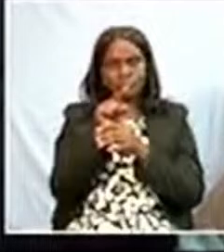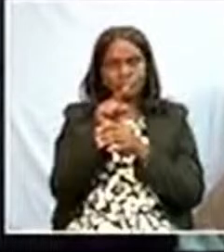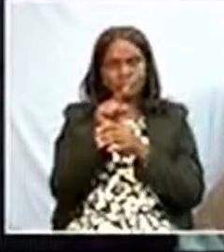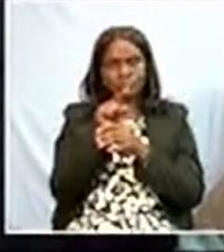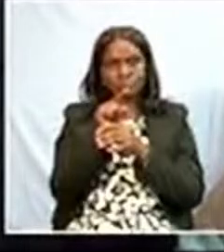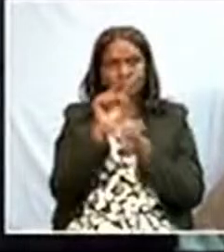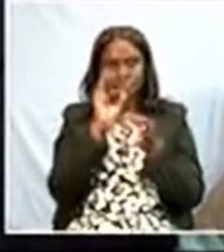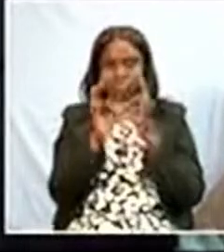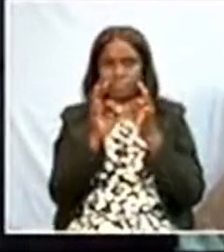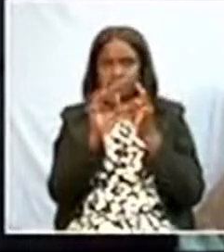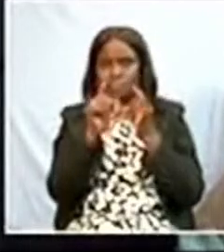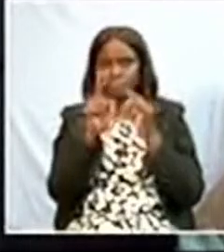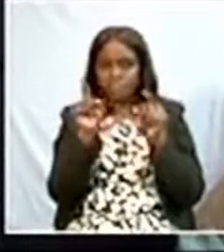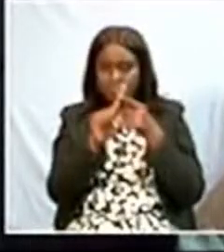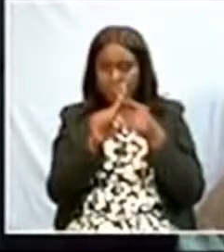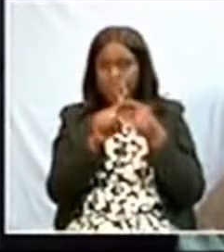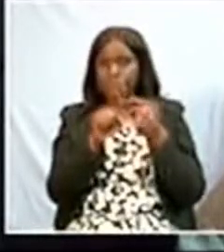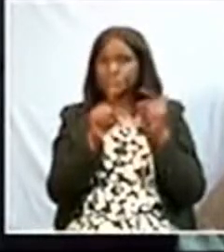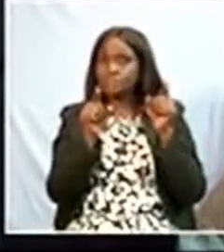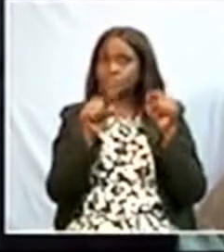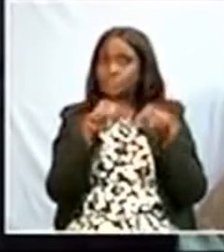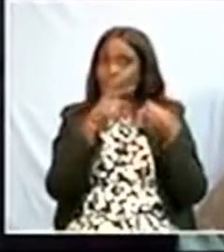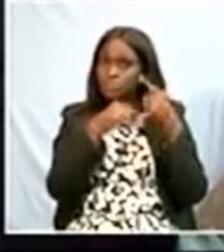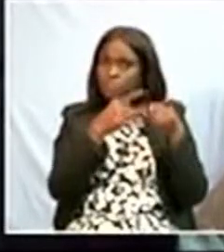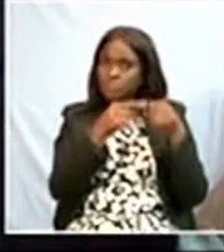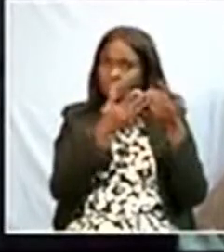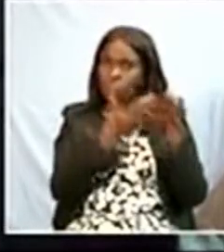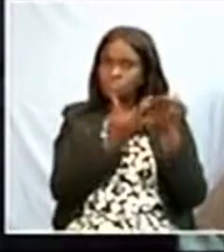But if we were to go